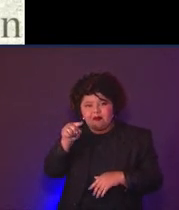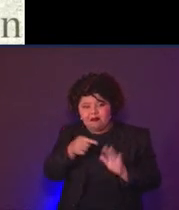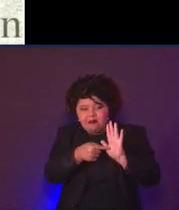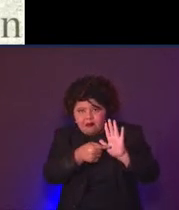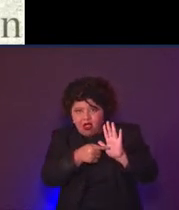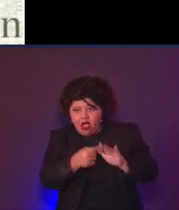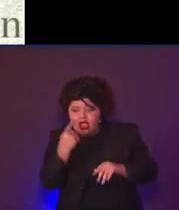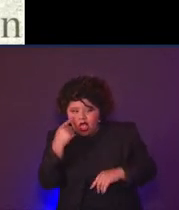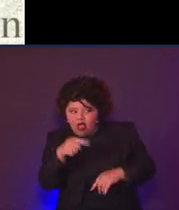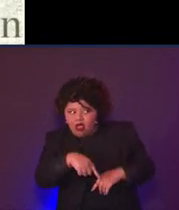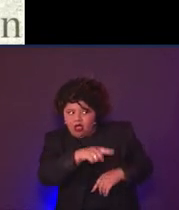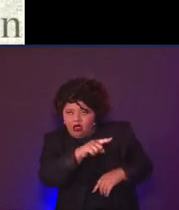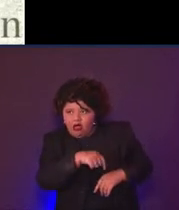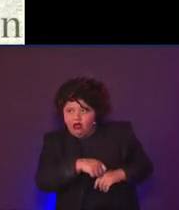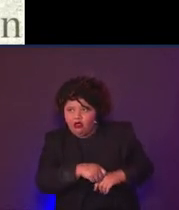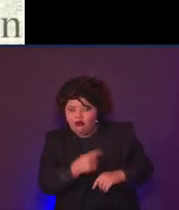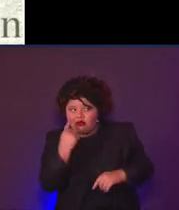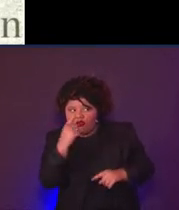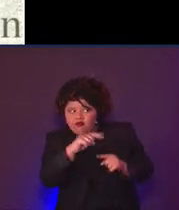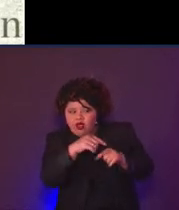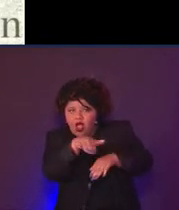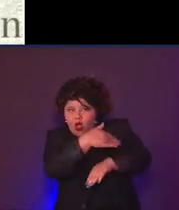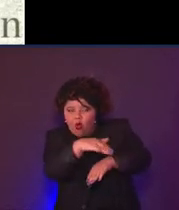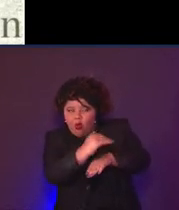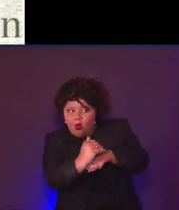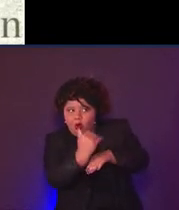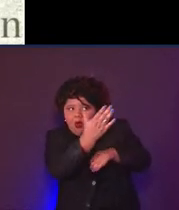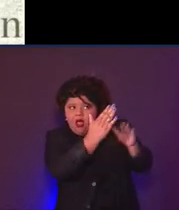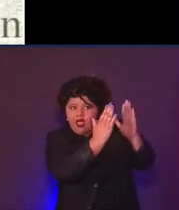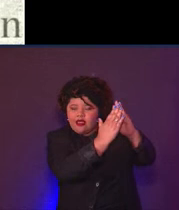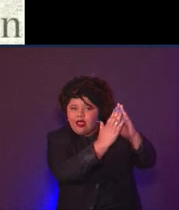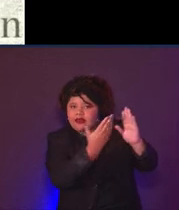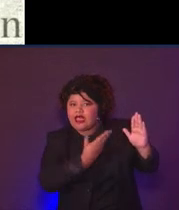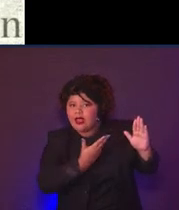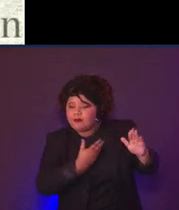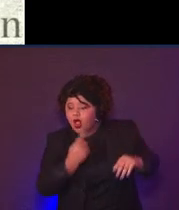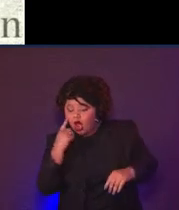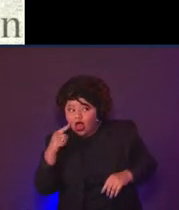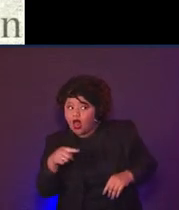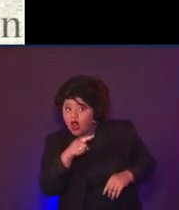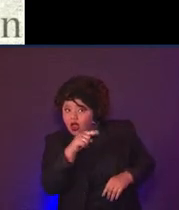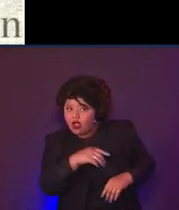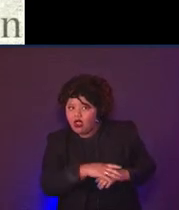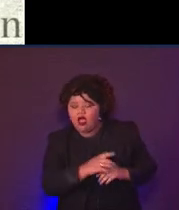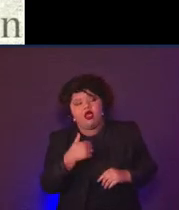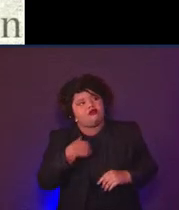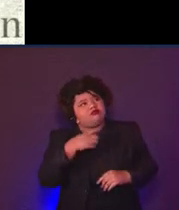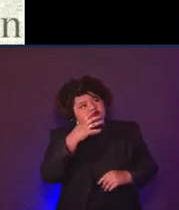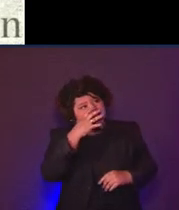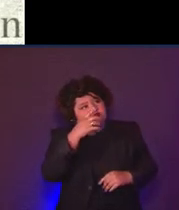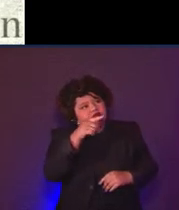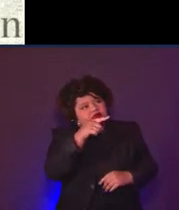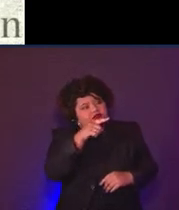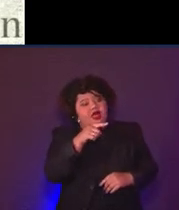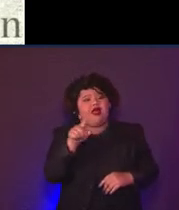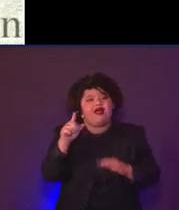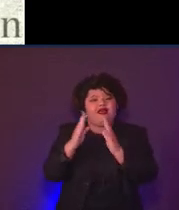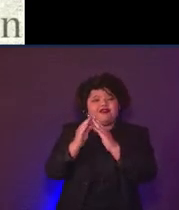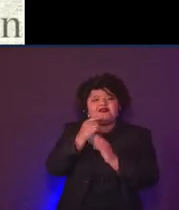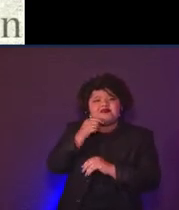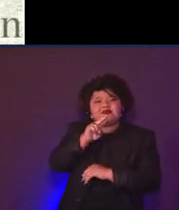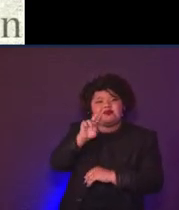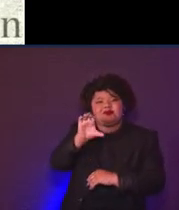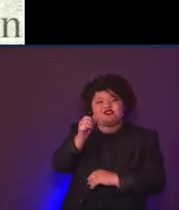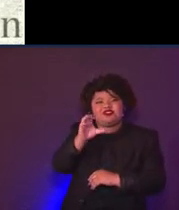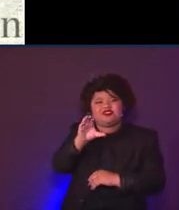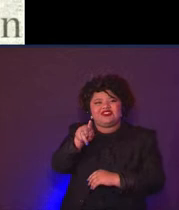journalist. But back then in D.C., Malcolm X would come over to Chuck's house and during the Civil Rights Movement,